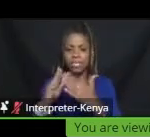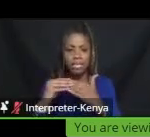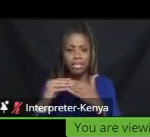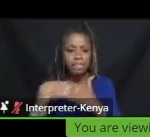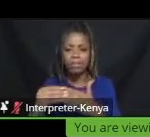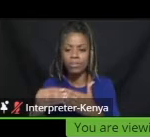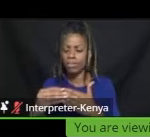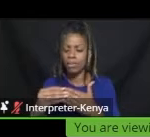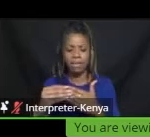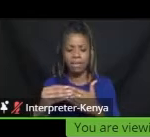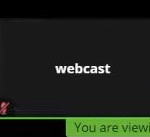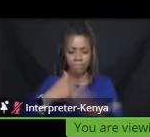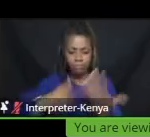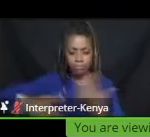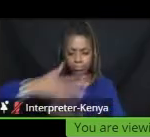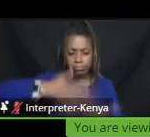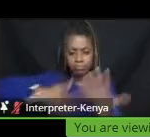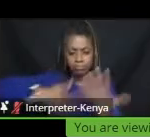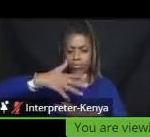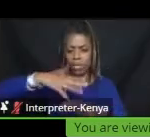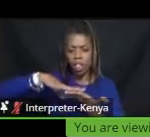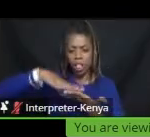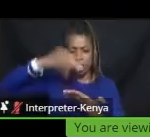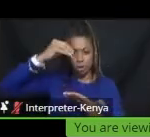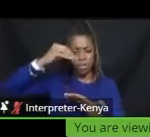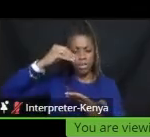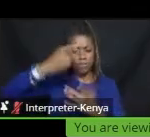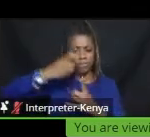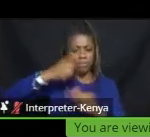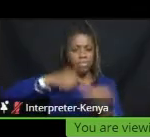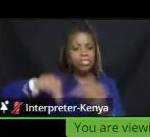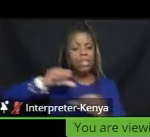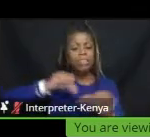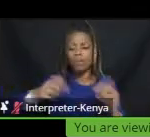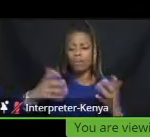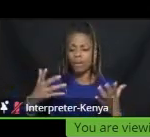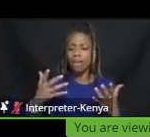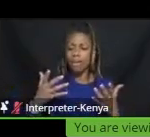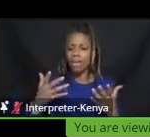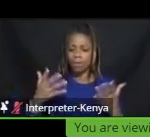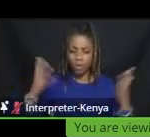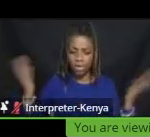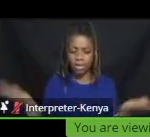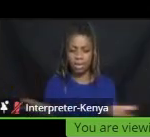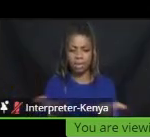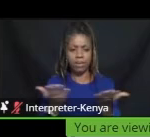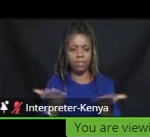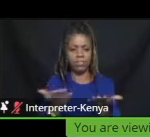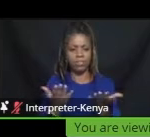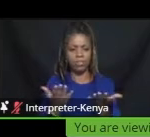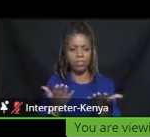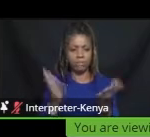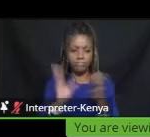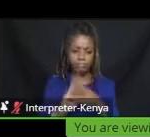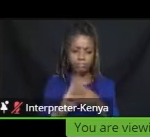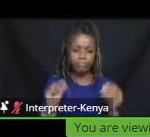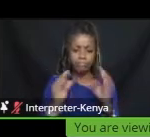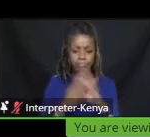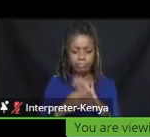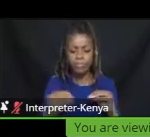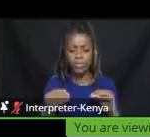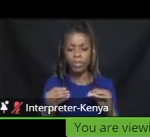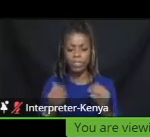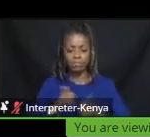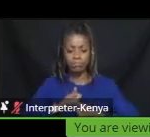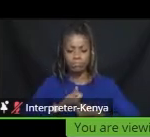learning from each other and naming and telling those important stories about the current state of education in the Commonwealth and some of